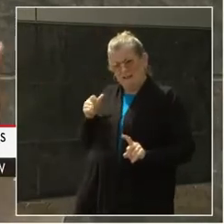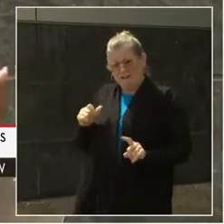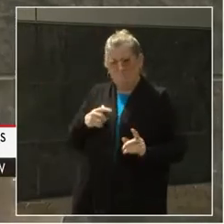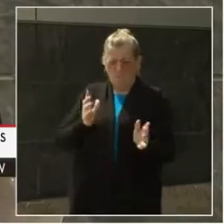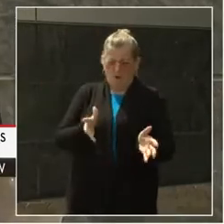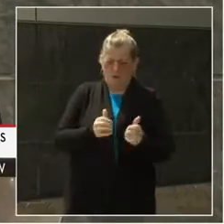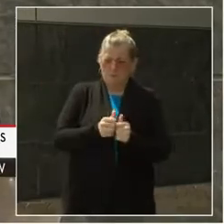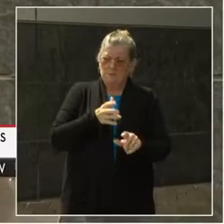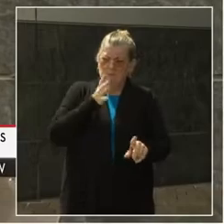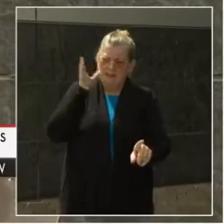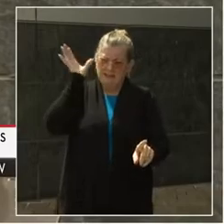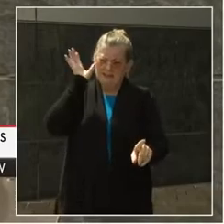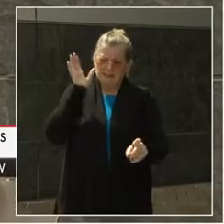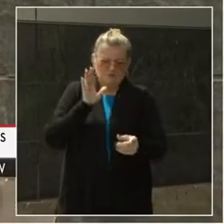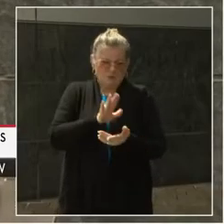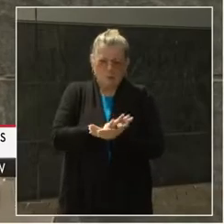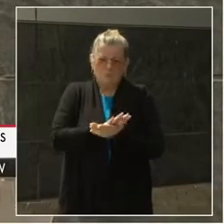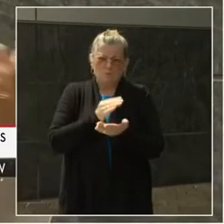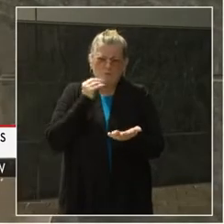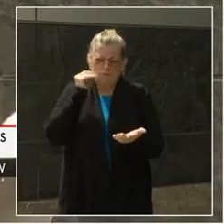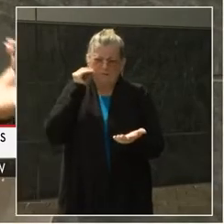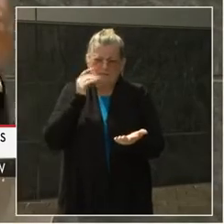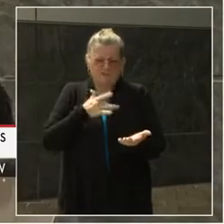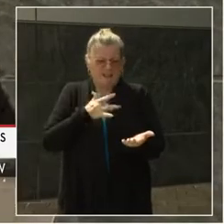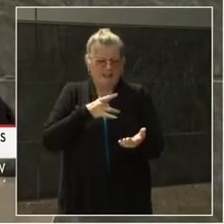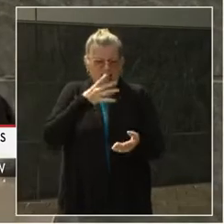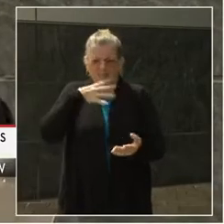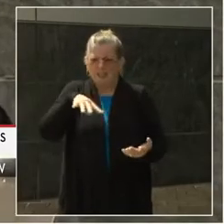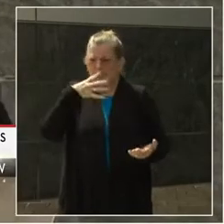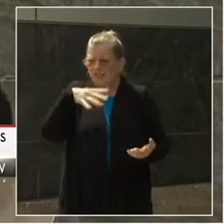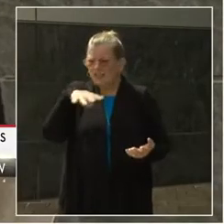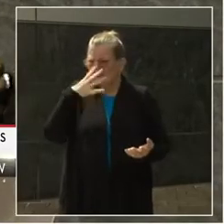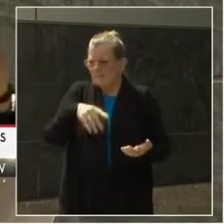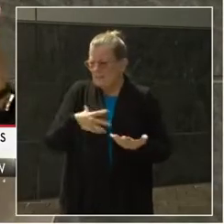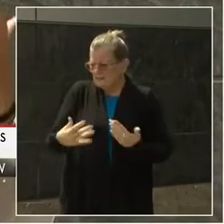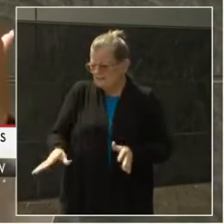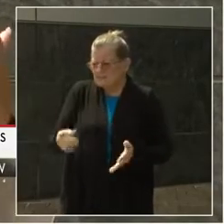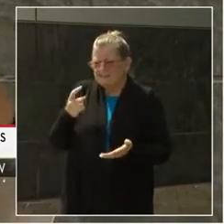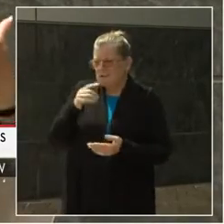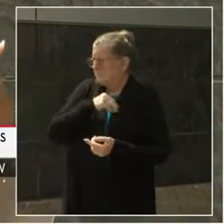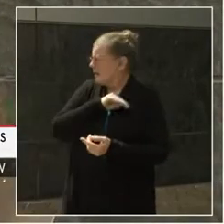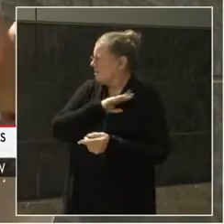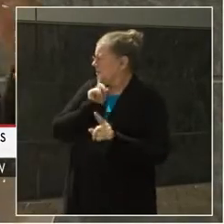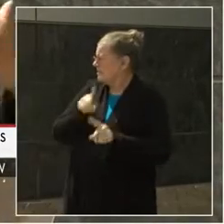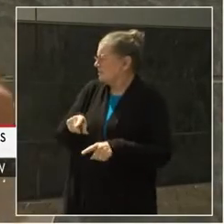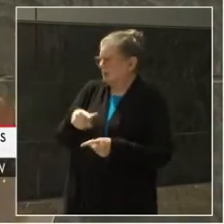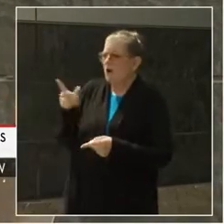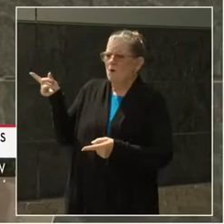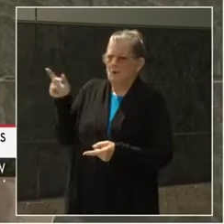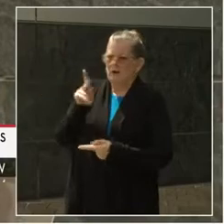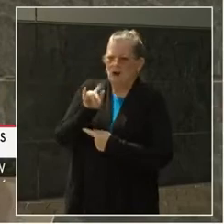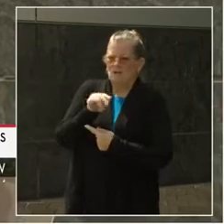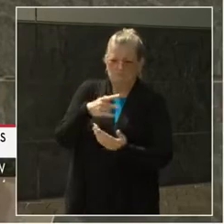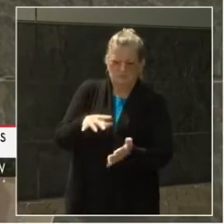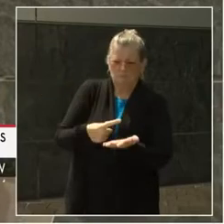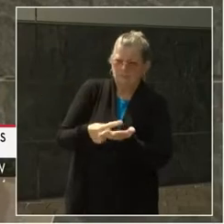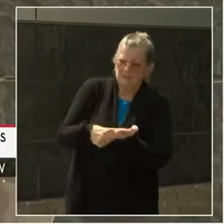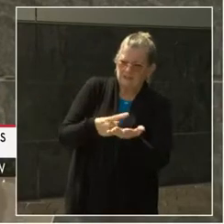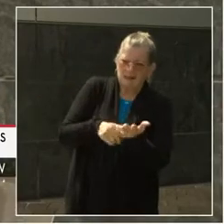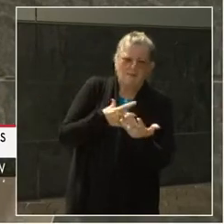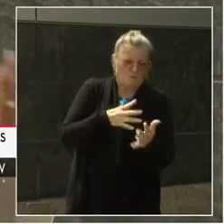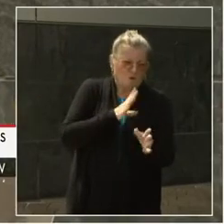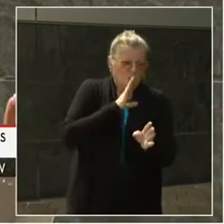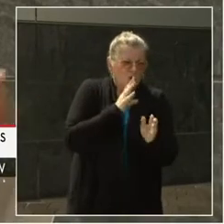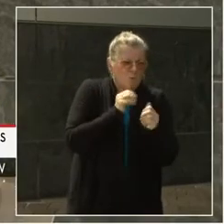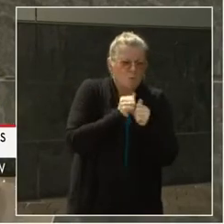It's interesting. I was talking with a parent who's homeschooling their child this weekend, and we are working to be really intentional. We have an Office of Homeschooling Support